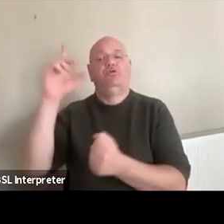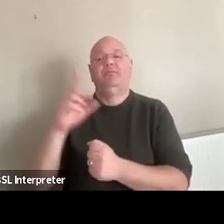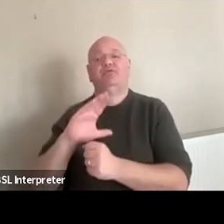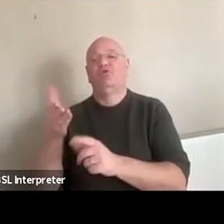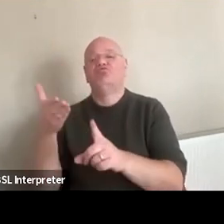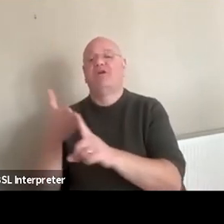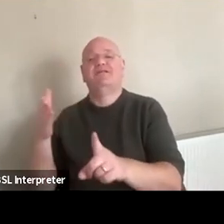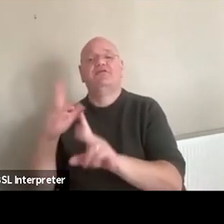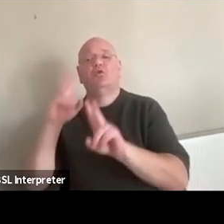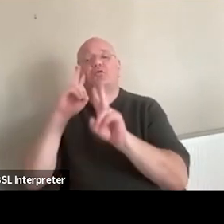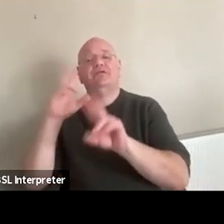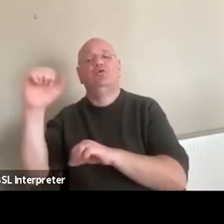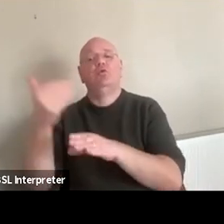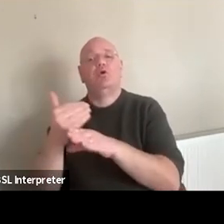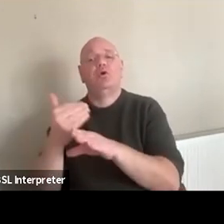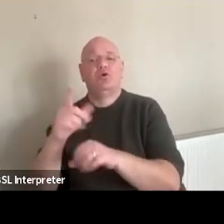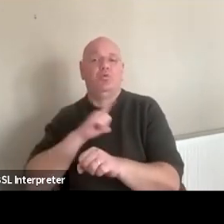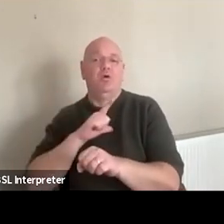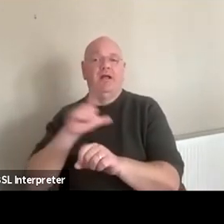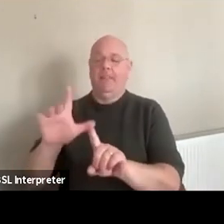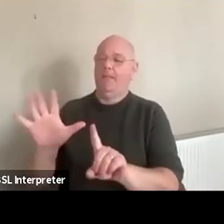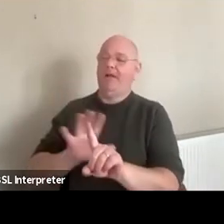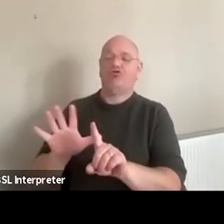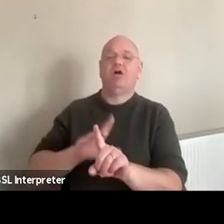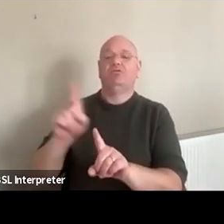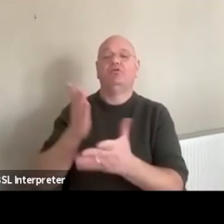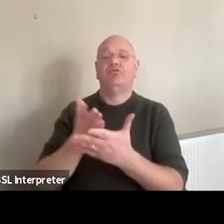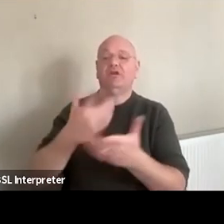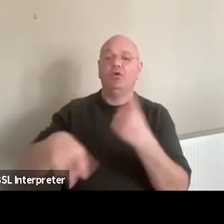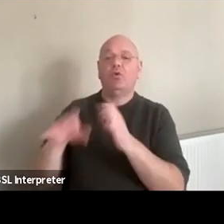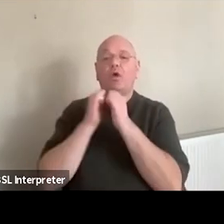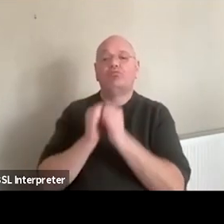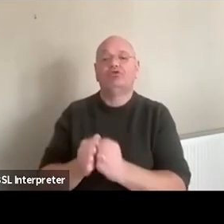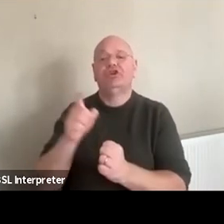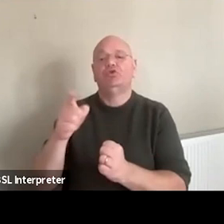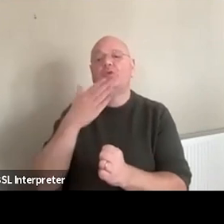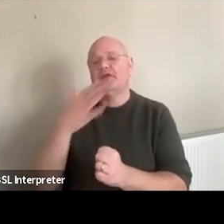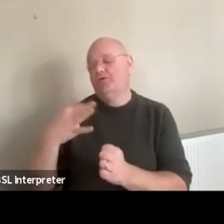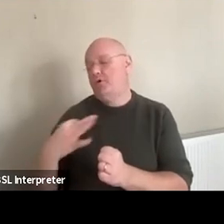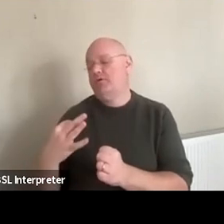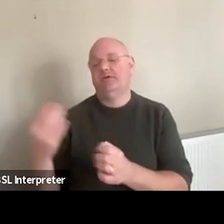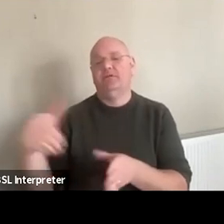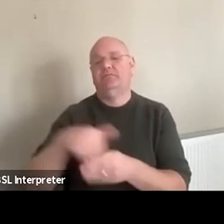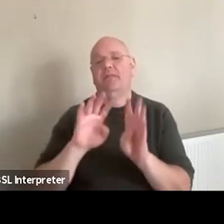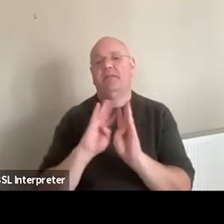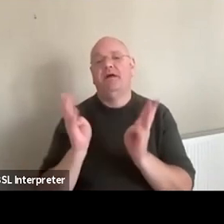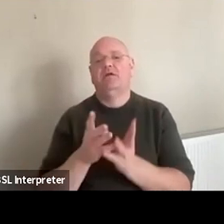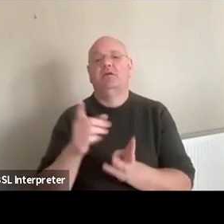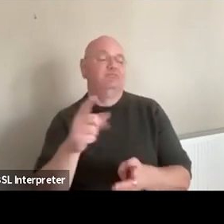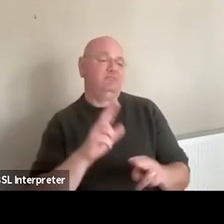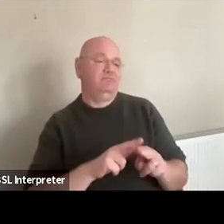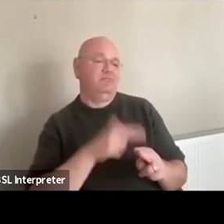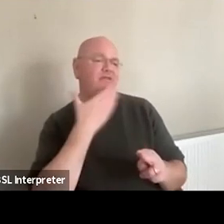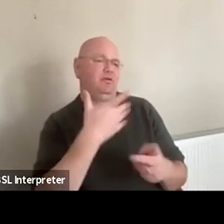do in the sort of margins, we really appreciate you, and I really appreciate you, and thank you for inviting me. Thank you so much, Khadija. Thank you very